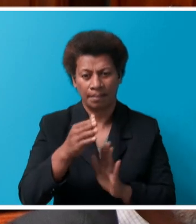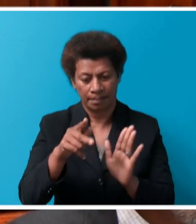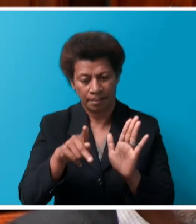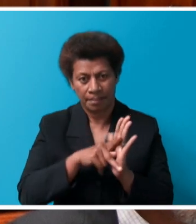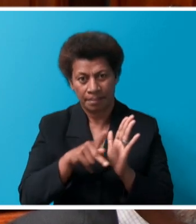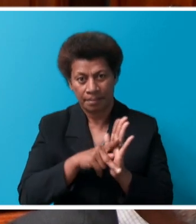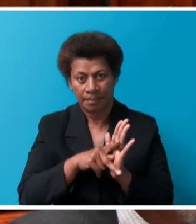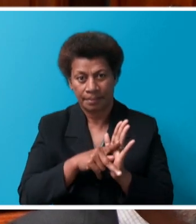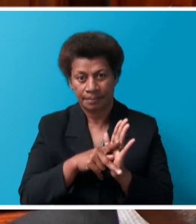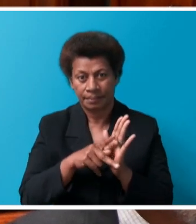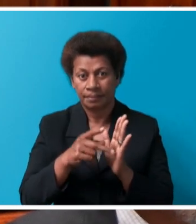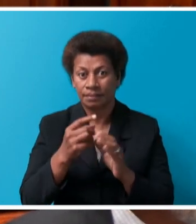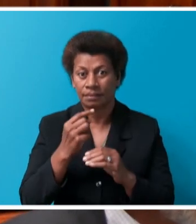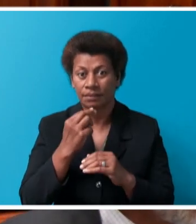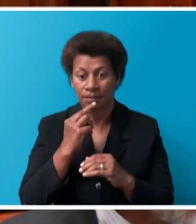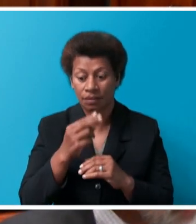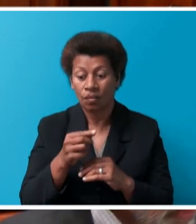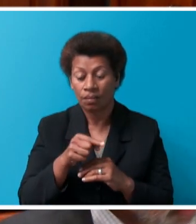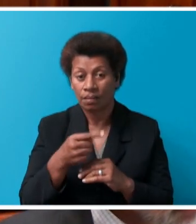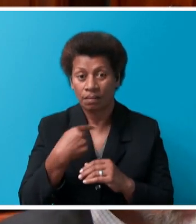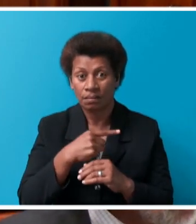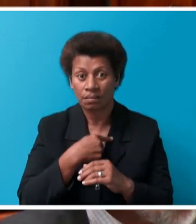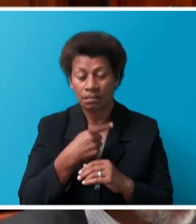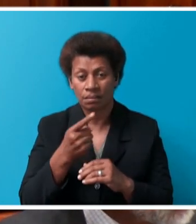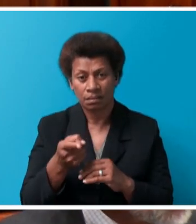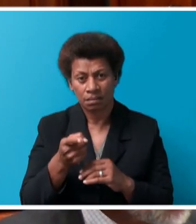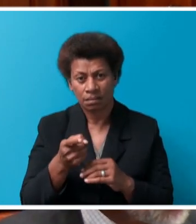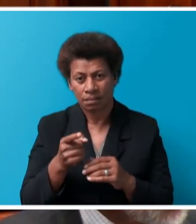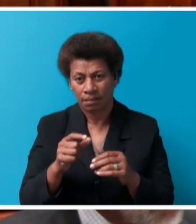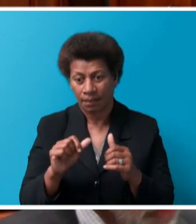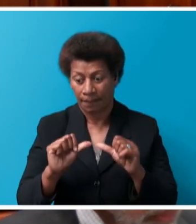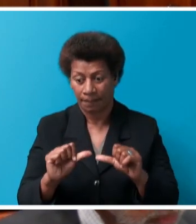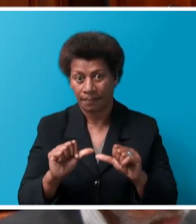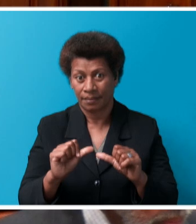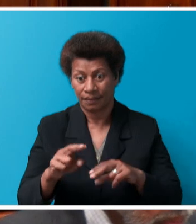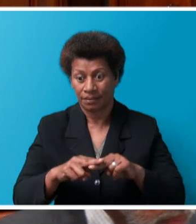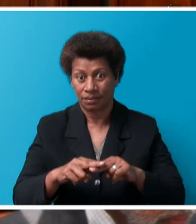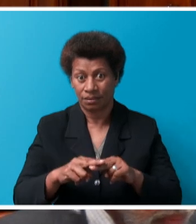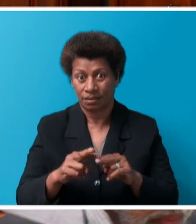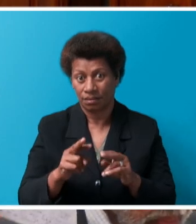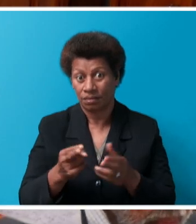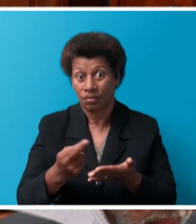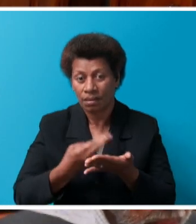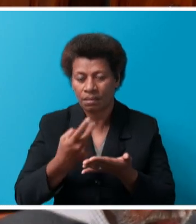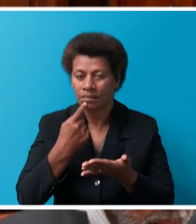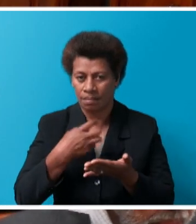been told by the Chairman Fiji Rice that this is expected to be revised upwards.